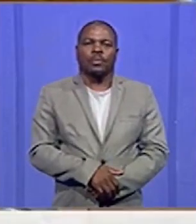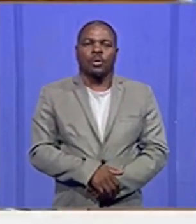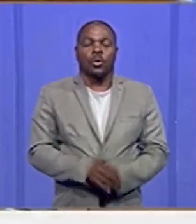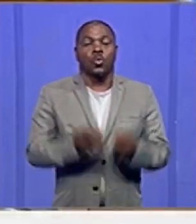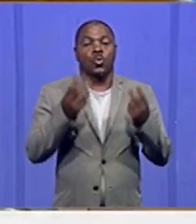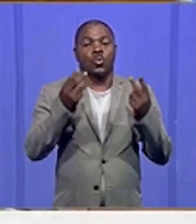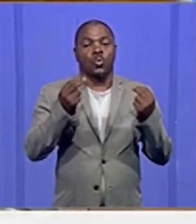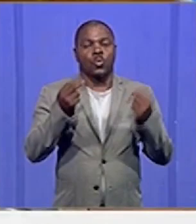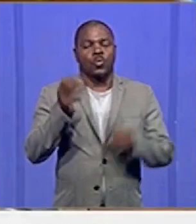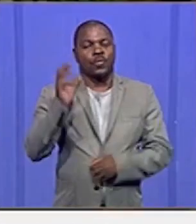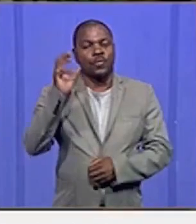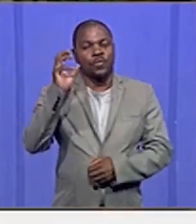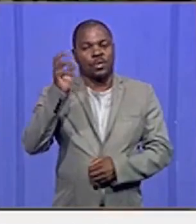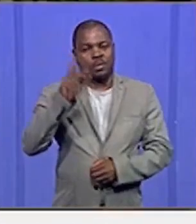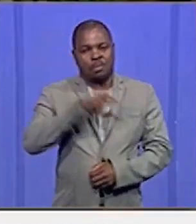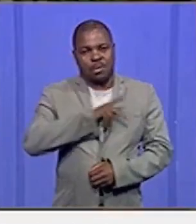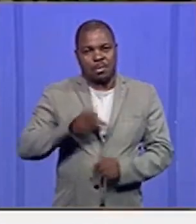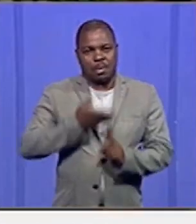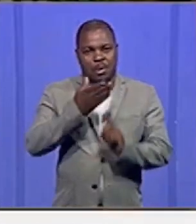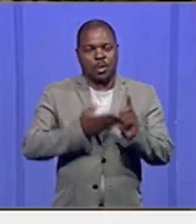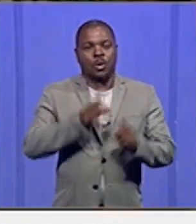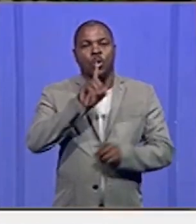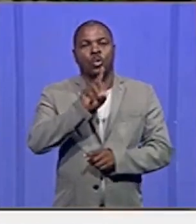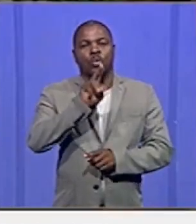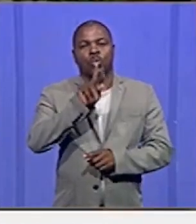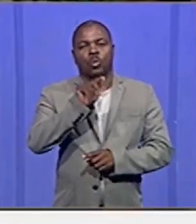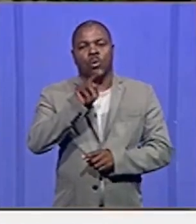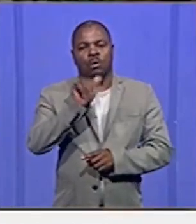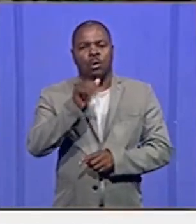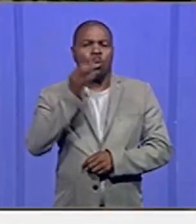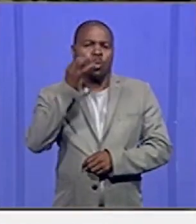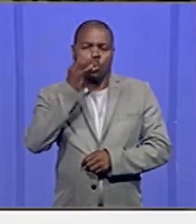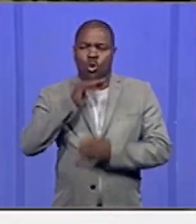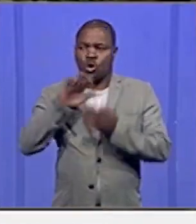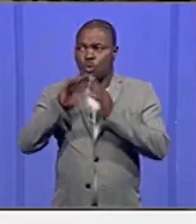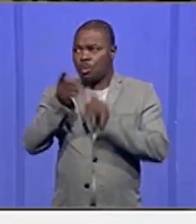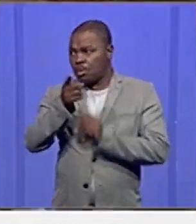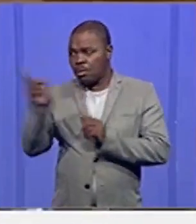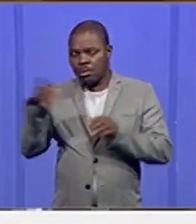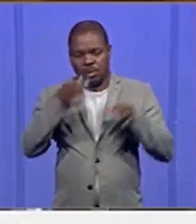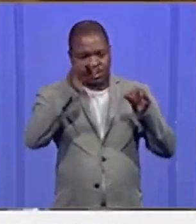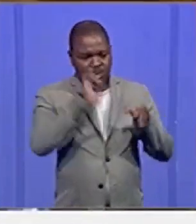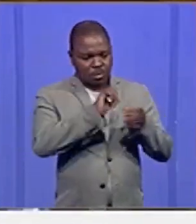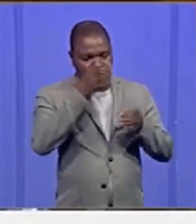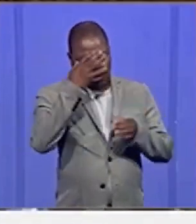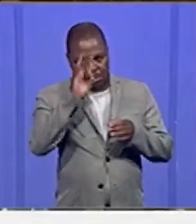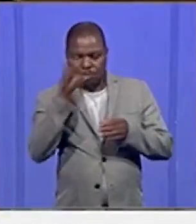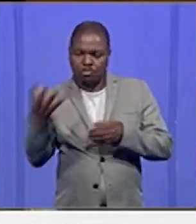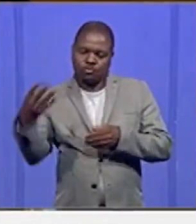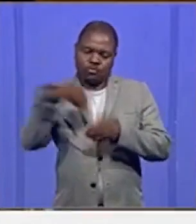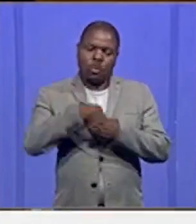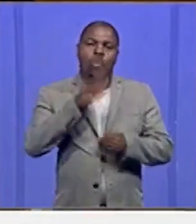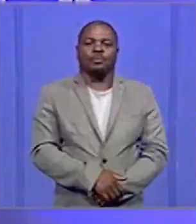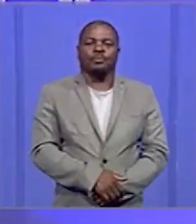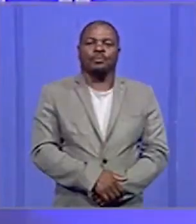Tonakgolo e ntjha ya Free State Mxolosi Dukwana e re baahi ba tla ba le seabo diqetong tsa mmuso wa profensi.